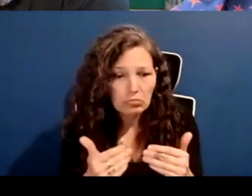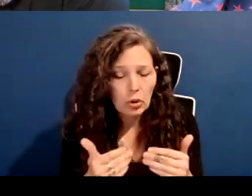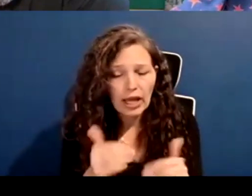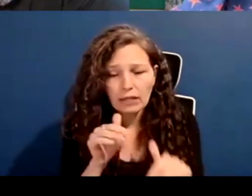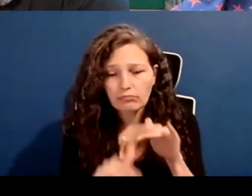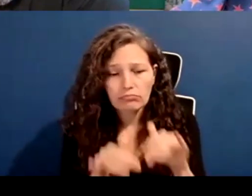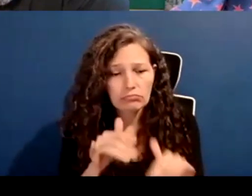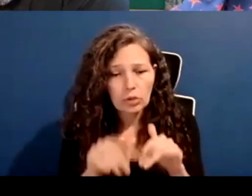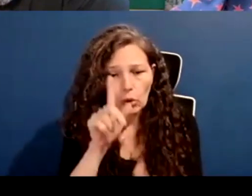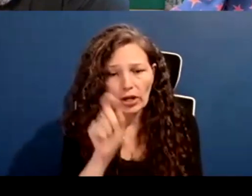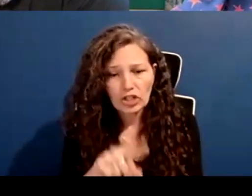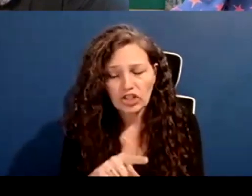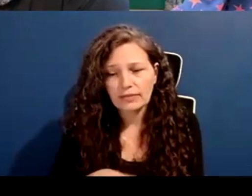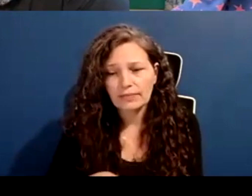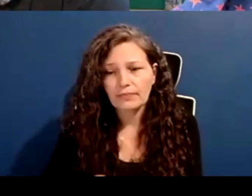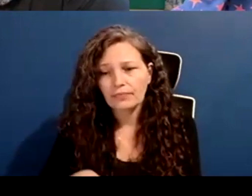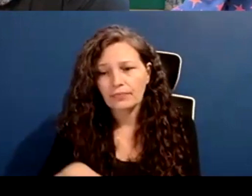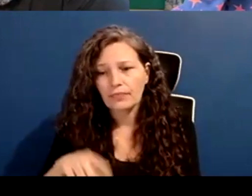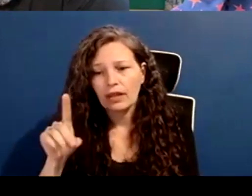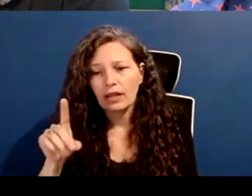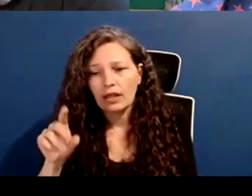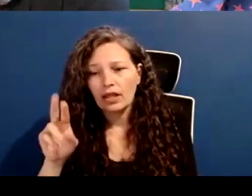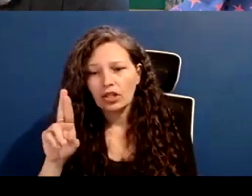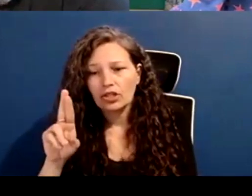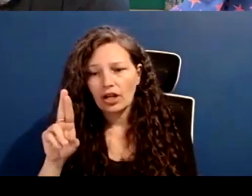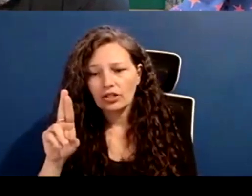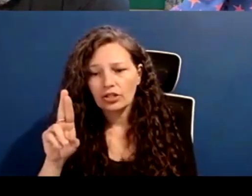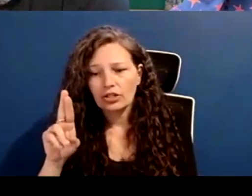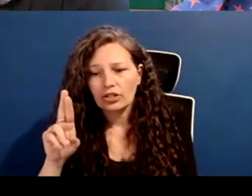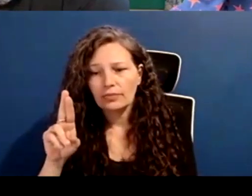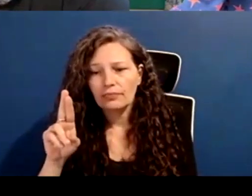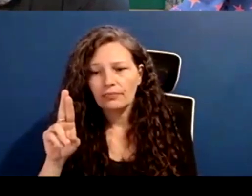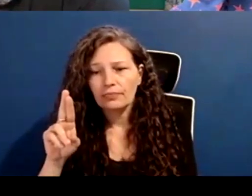For you, Dr. Hardwick, we have a question from Peyton,